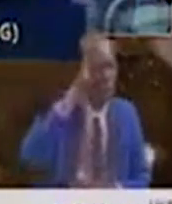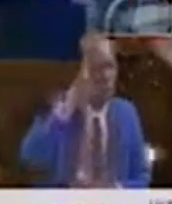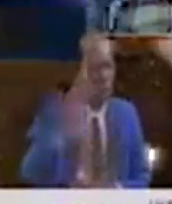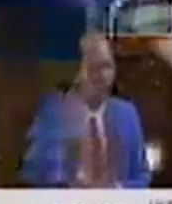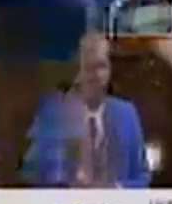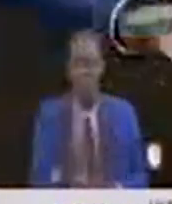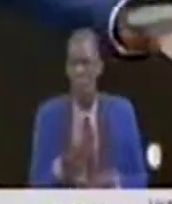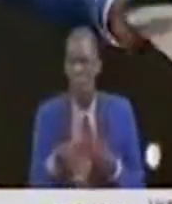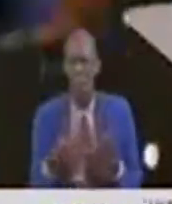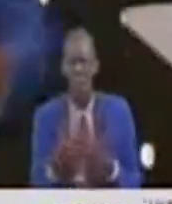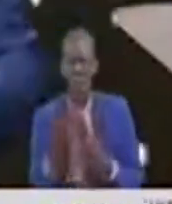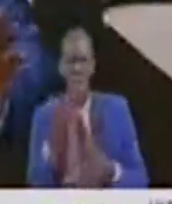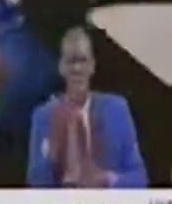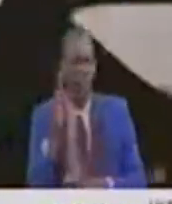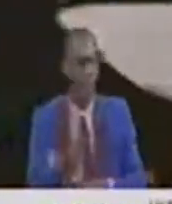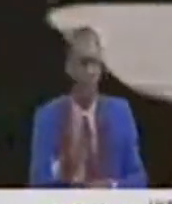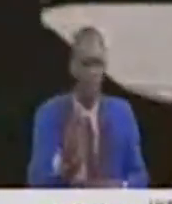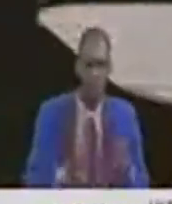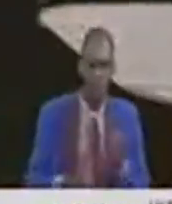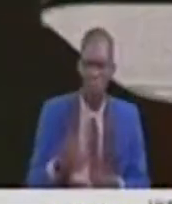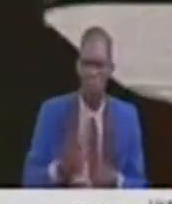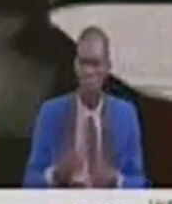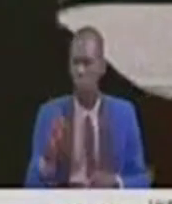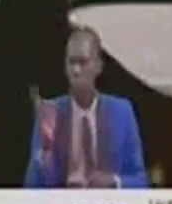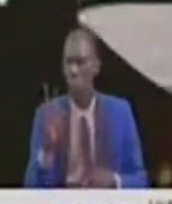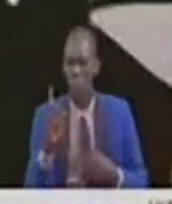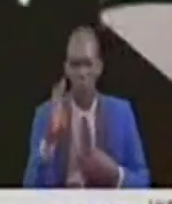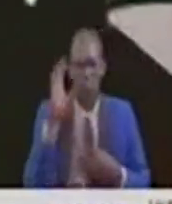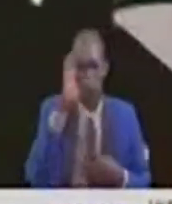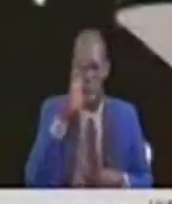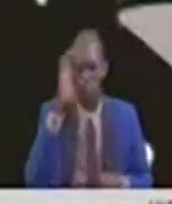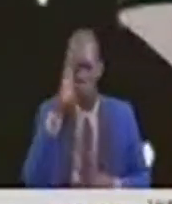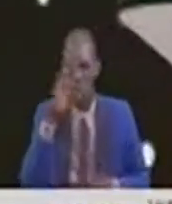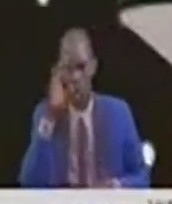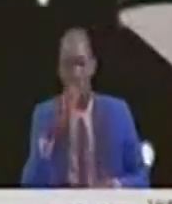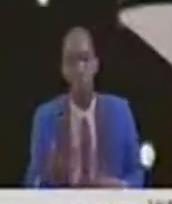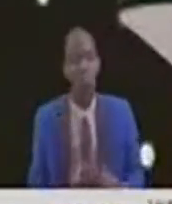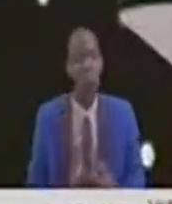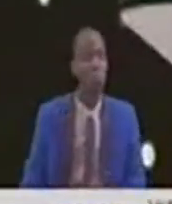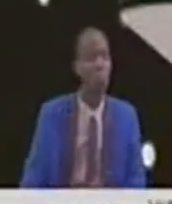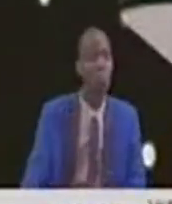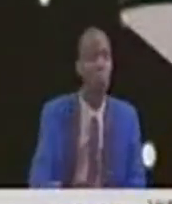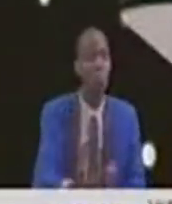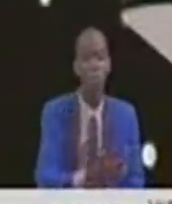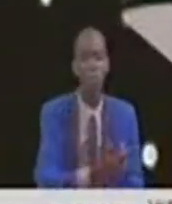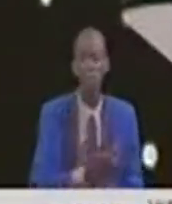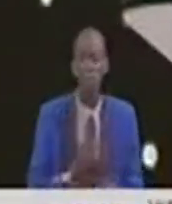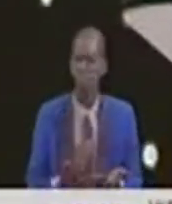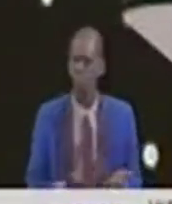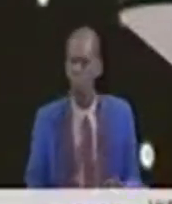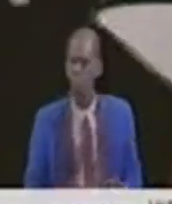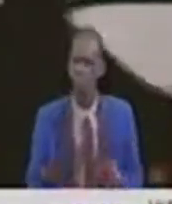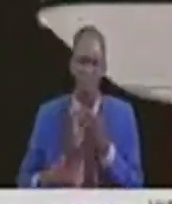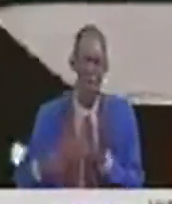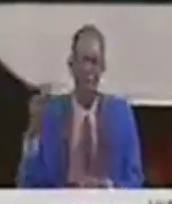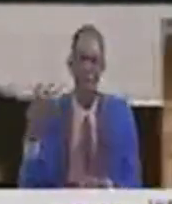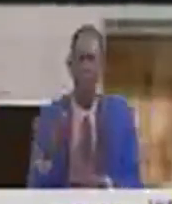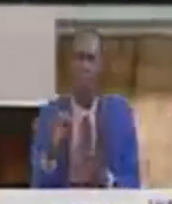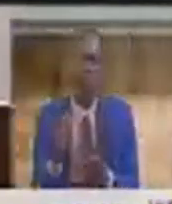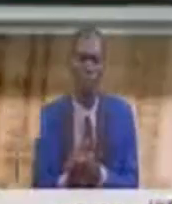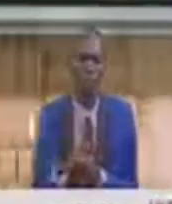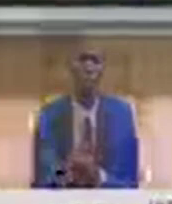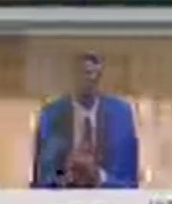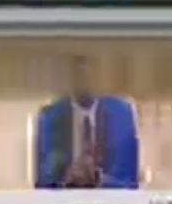necromancers and all the people that dealt with familiar spirit, and got them out of the land. After